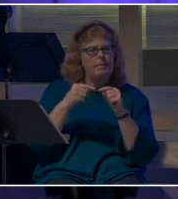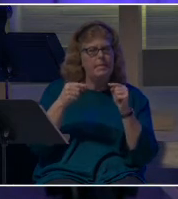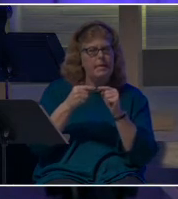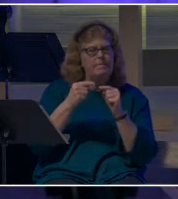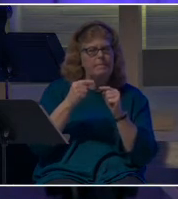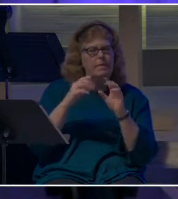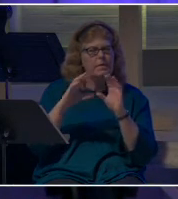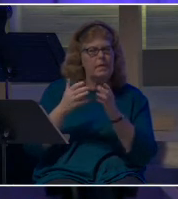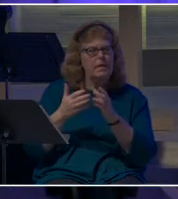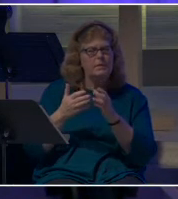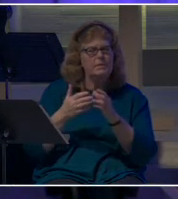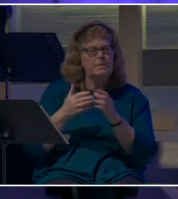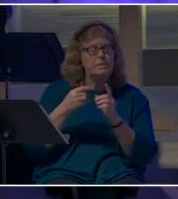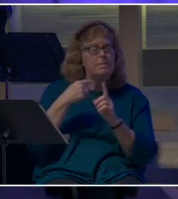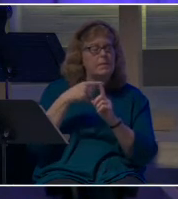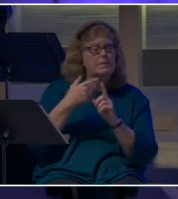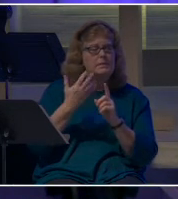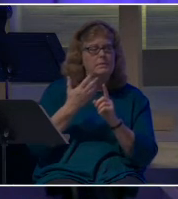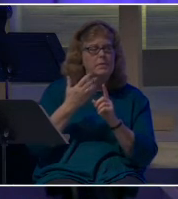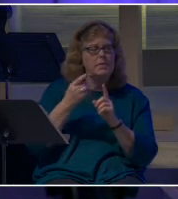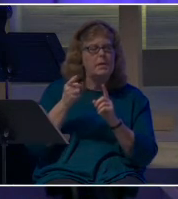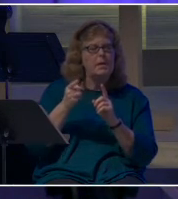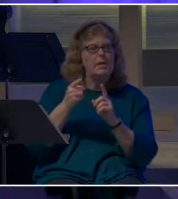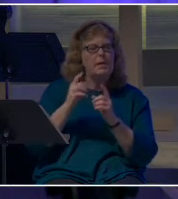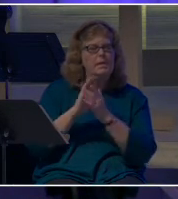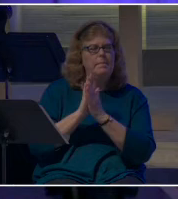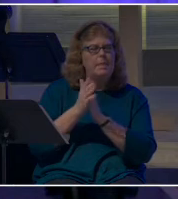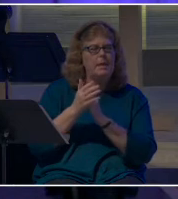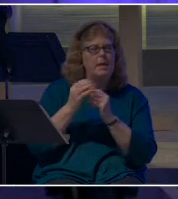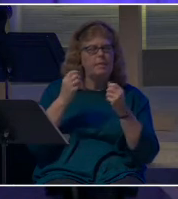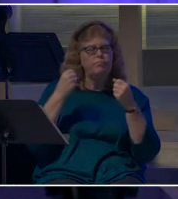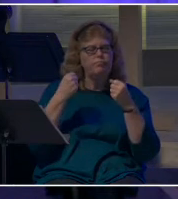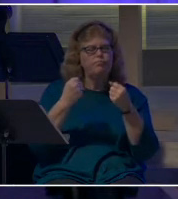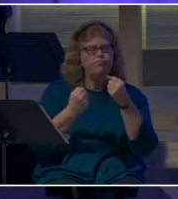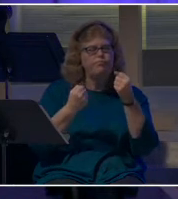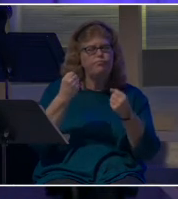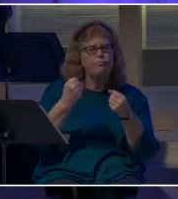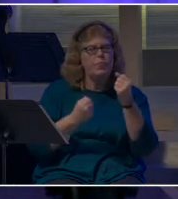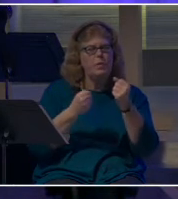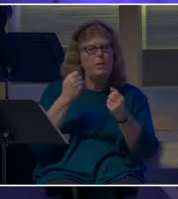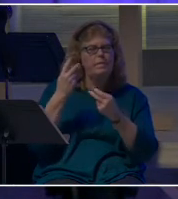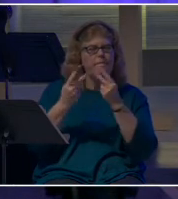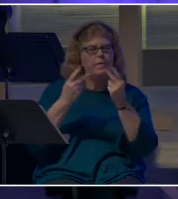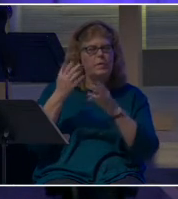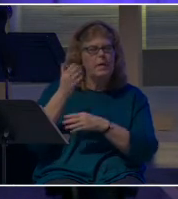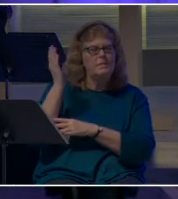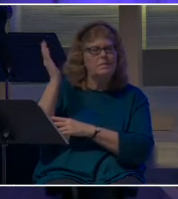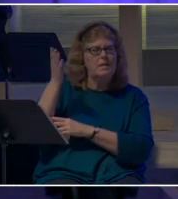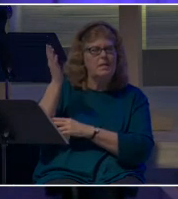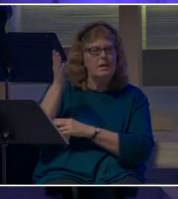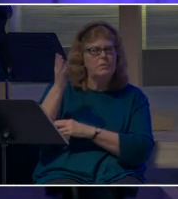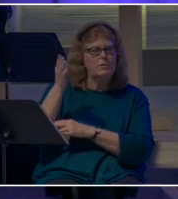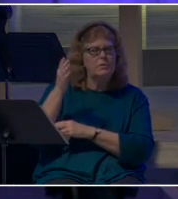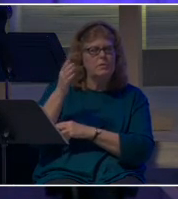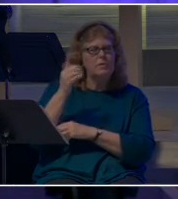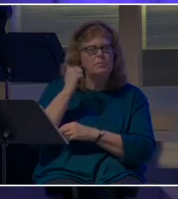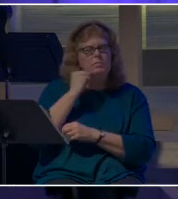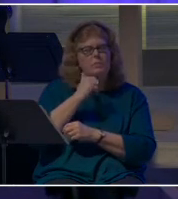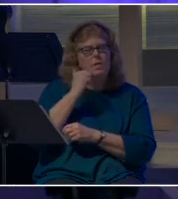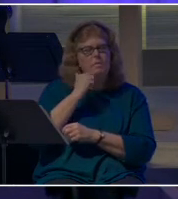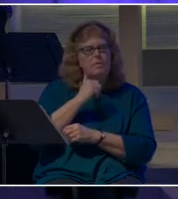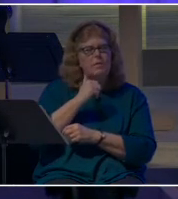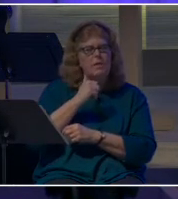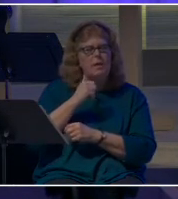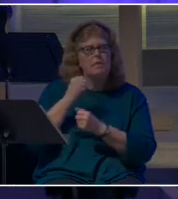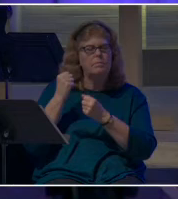course. And the upside was is that he got to be the chauffeur for the guest lecturer. And so every day he